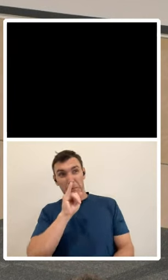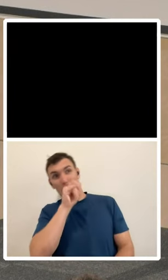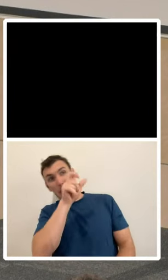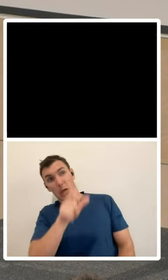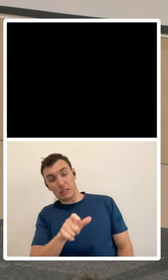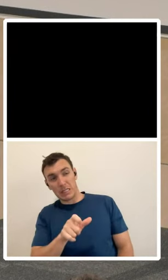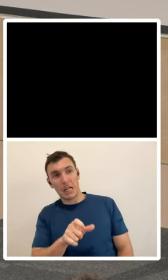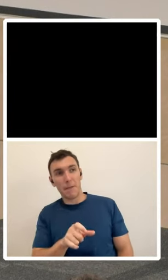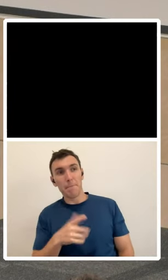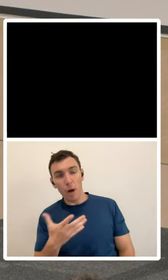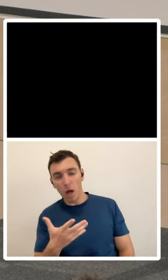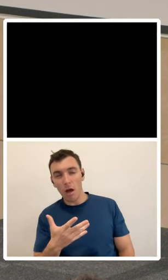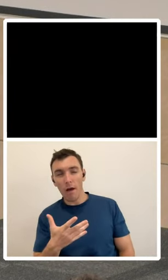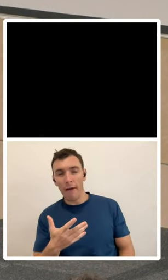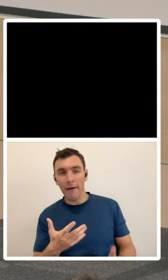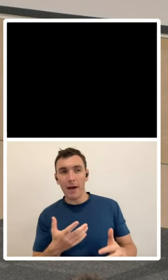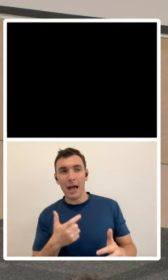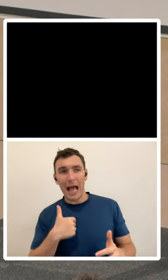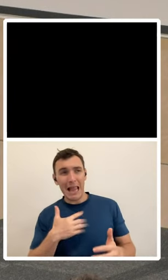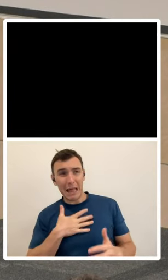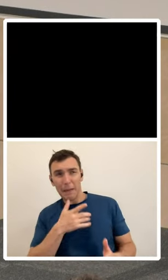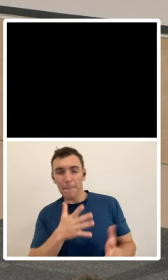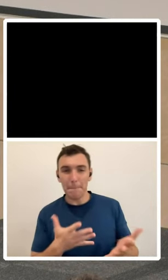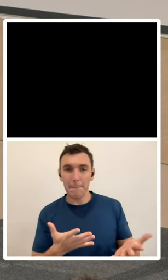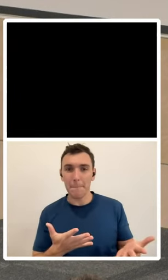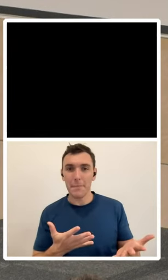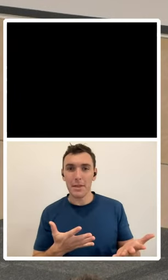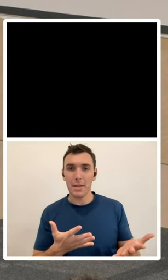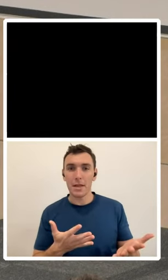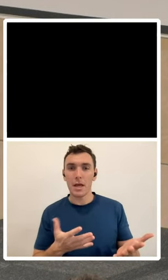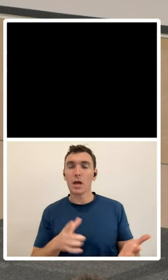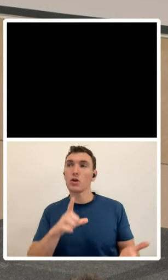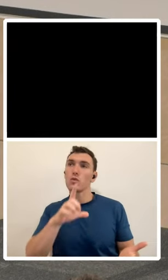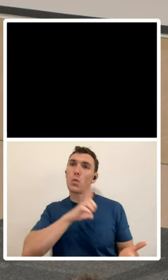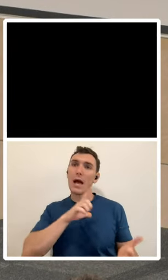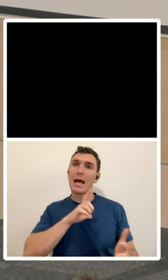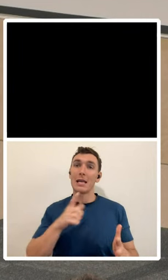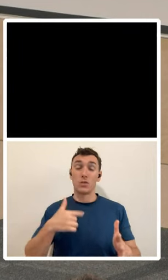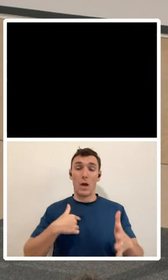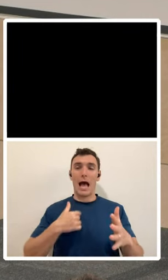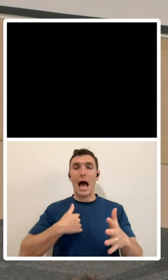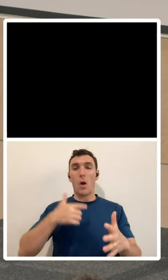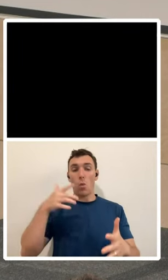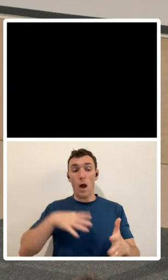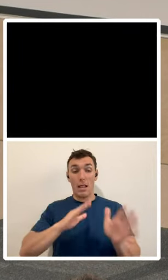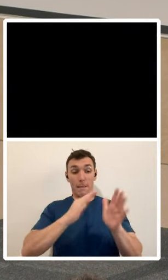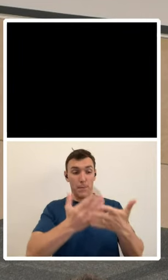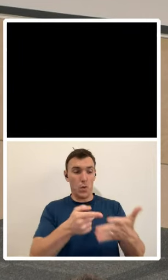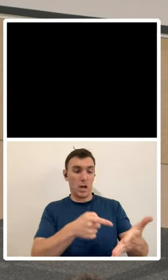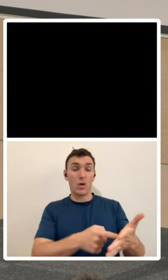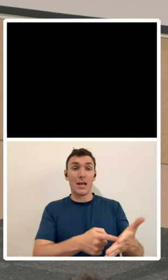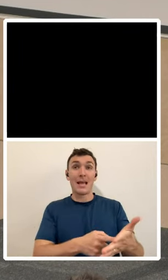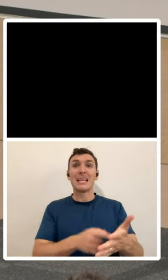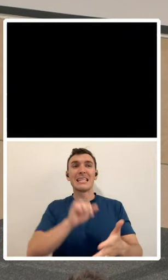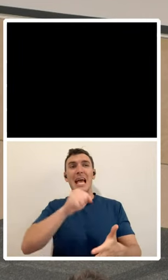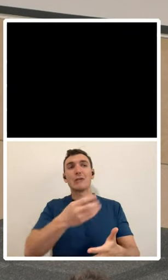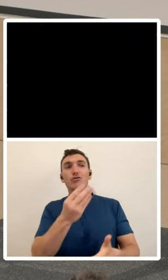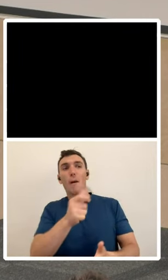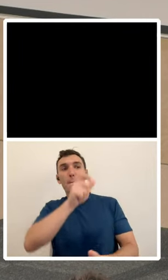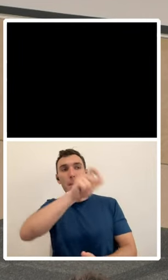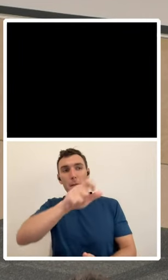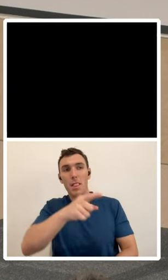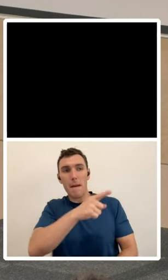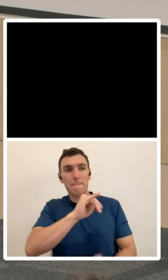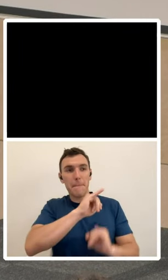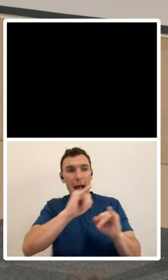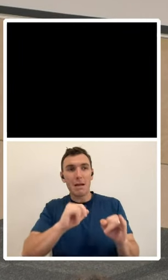character does at least one bad thing, because I was sick of these stereotyped portrayals of trading floors, and I just wanted it to be real. And I want I want you to get the